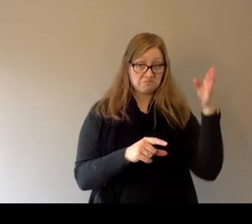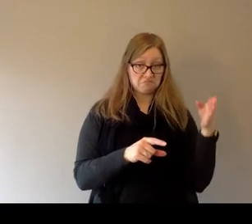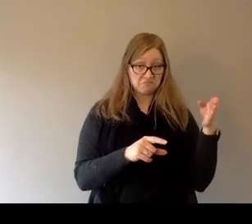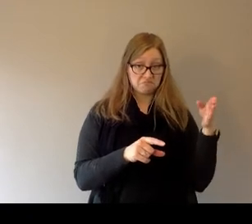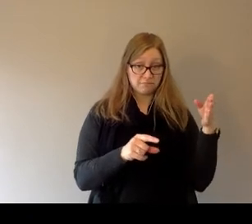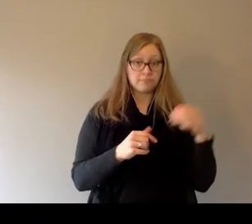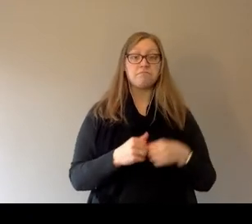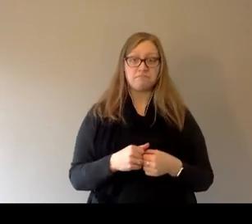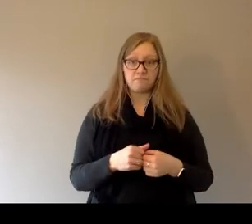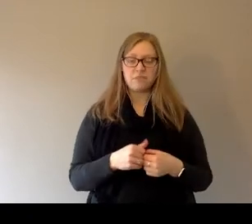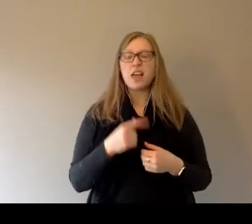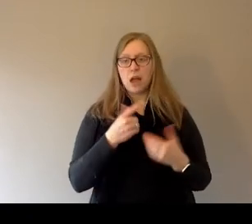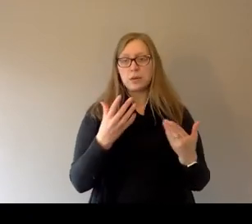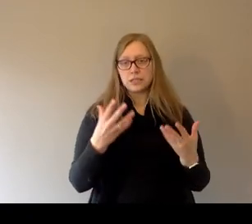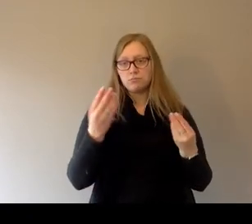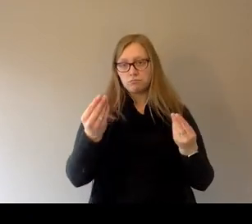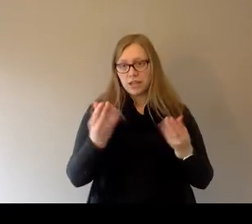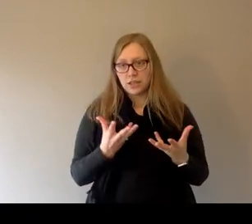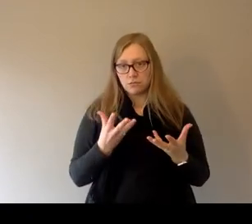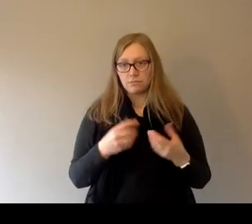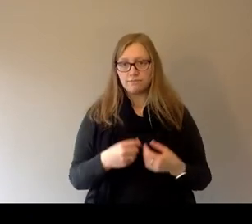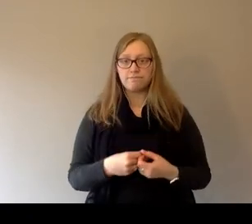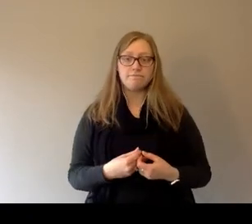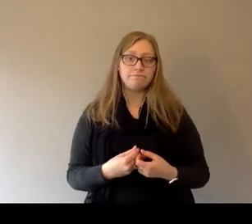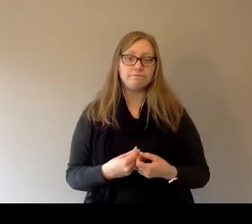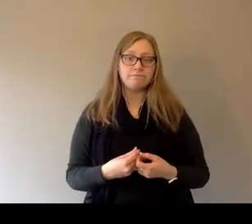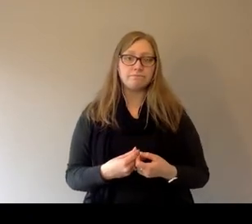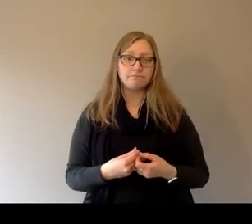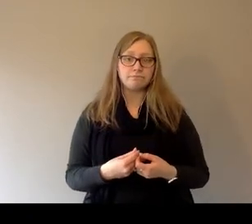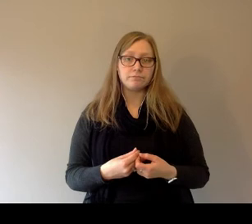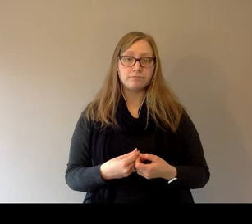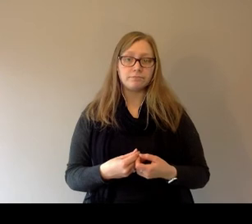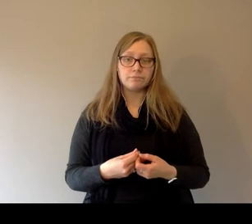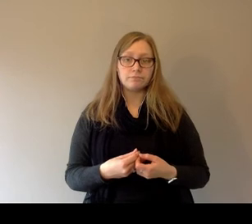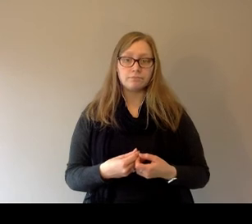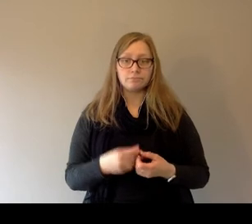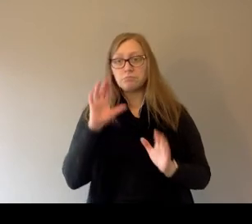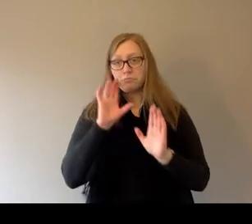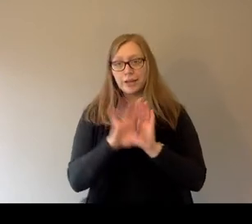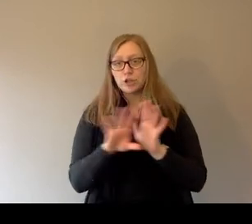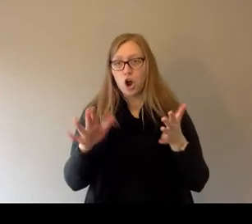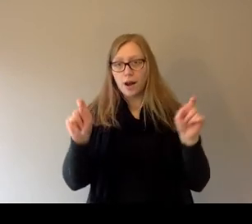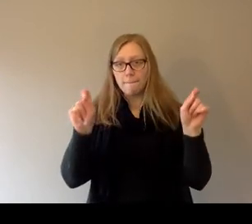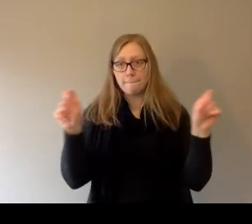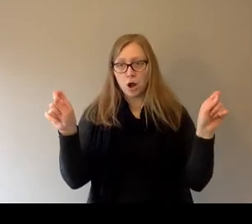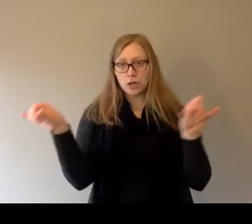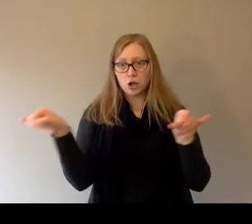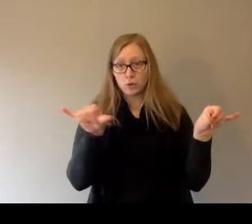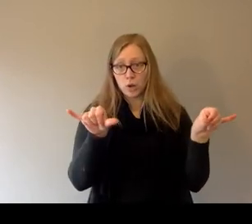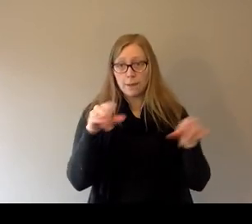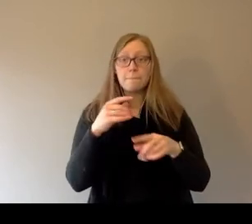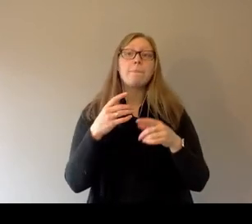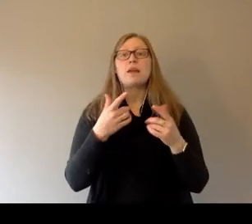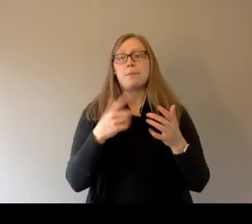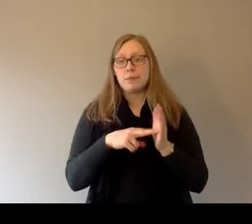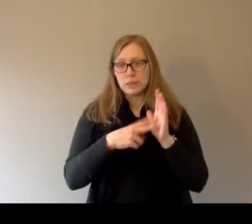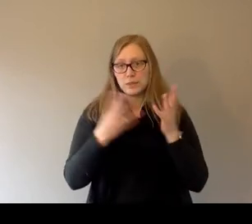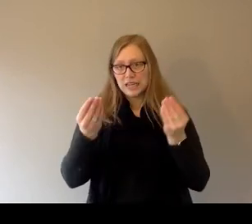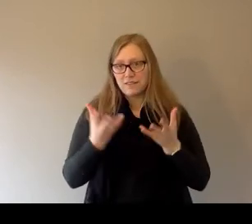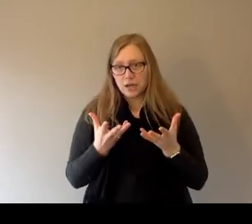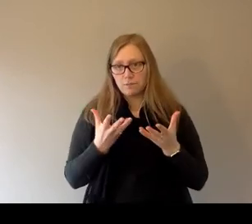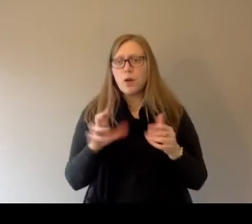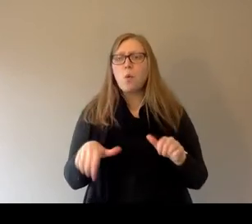And that was given to us. But in the picture, it's marked as congruent. What else do we know? Well,